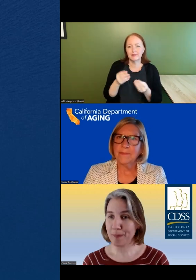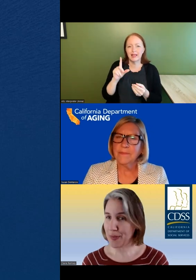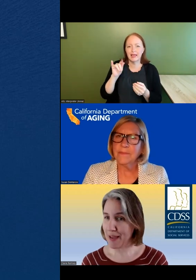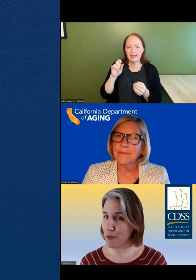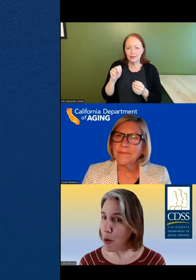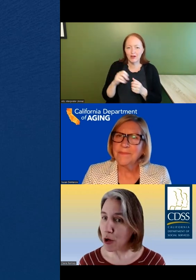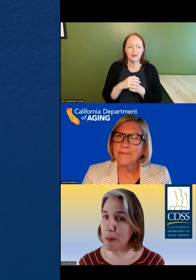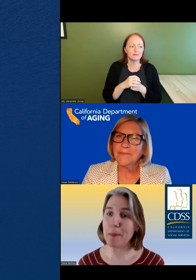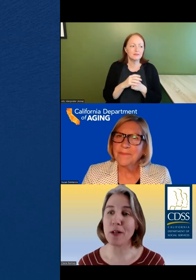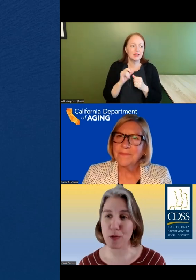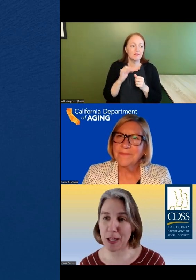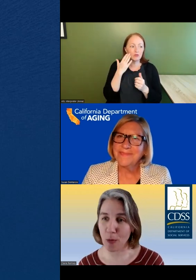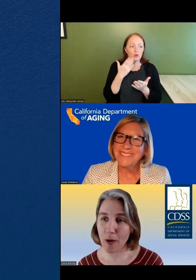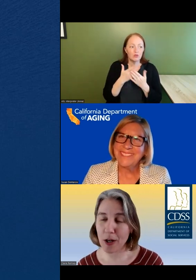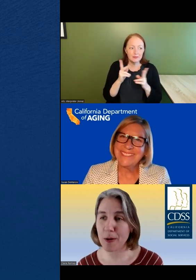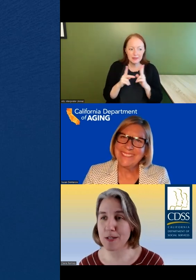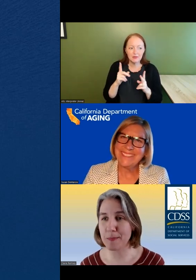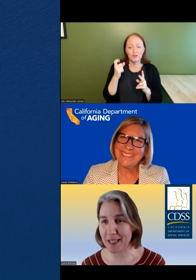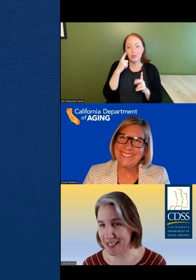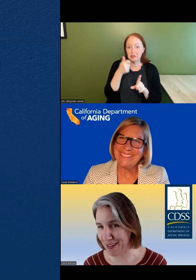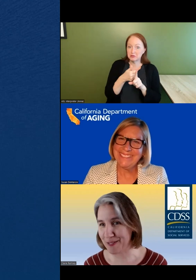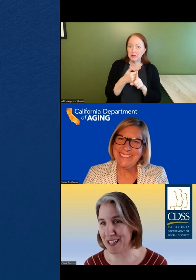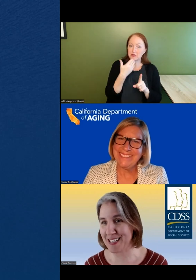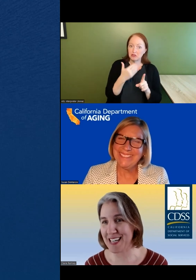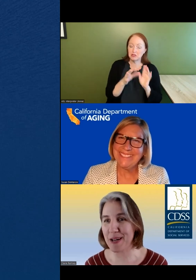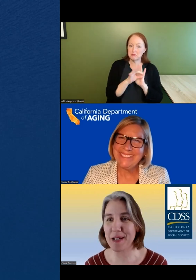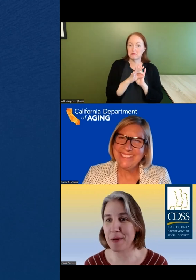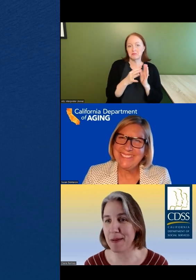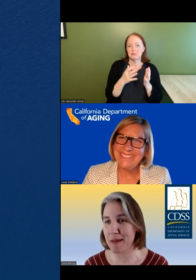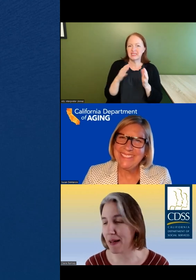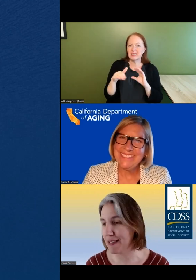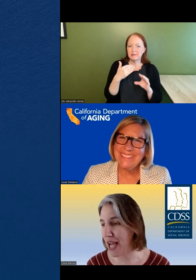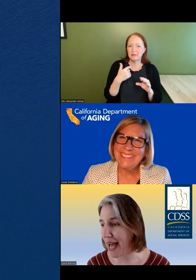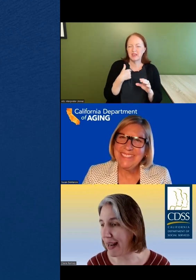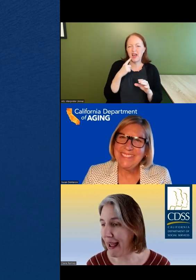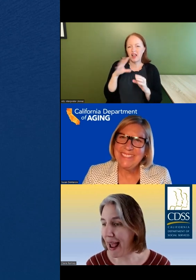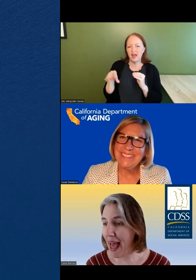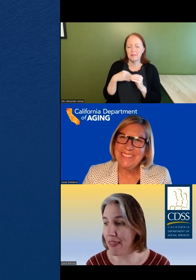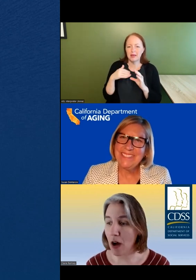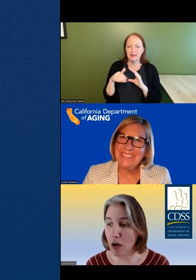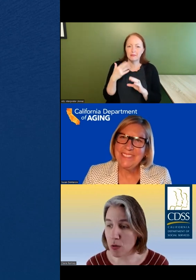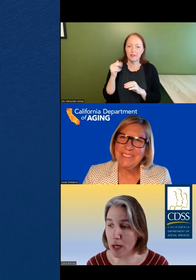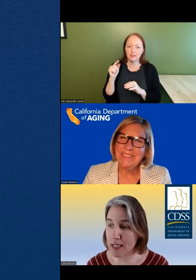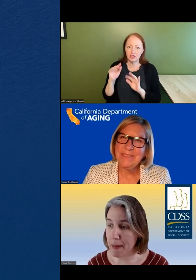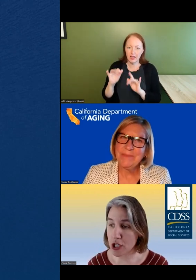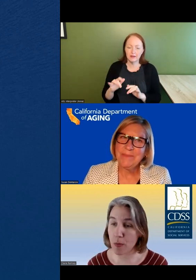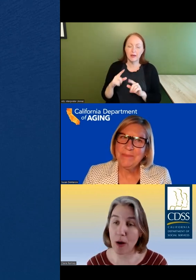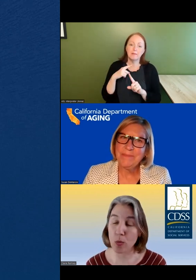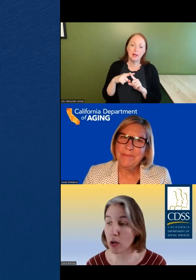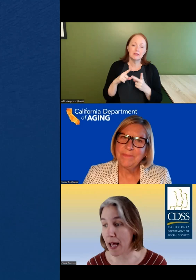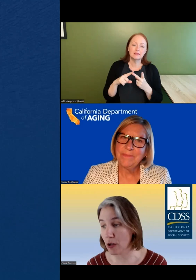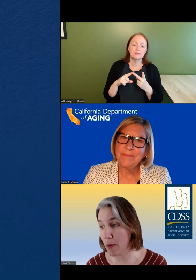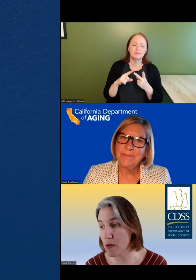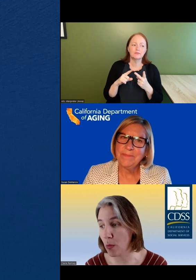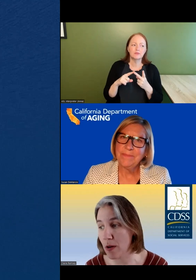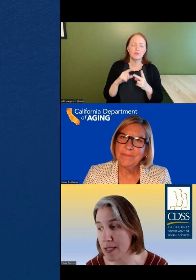So if you know good people, if you think you are a good person, please feel free to email me. I'll put my email in the chat. And then I also wanted to mention around